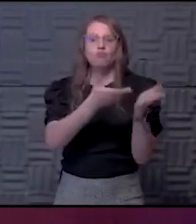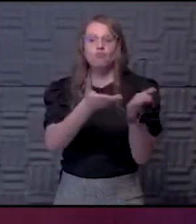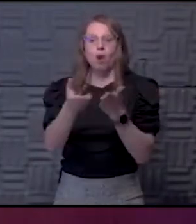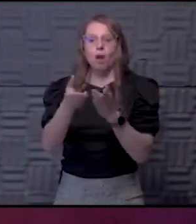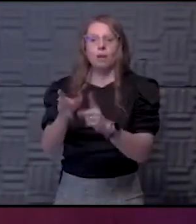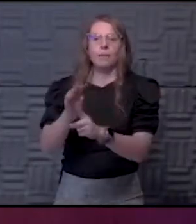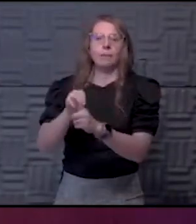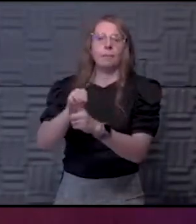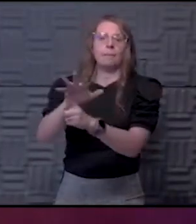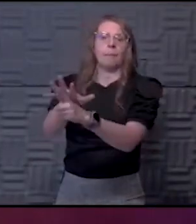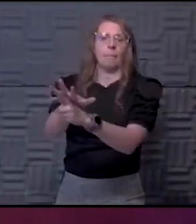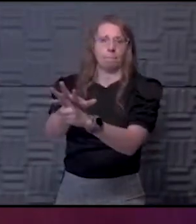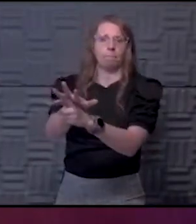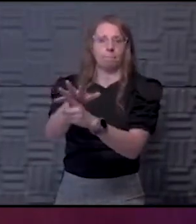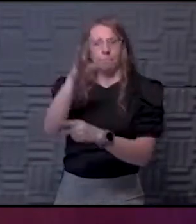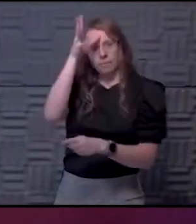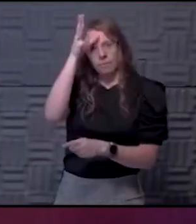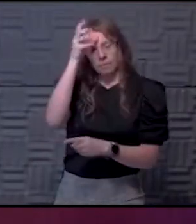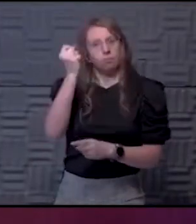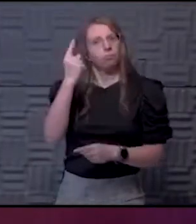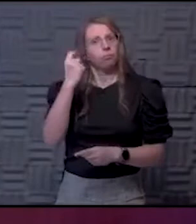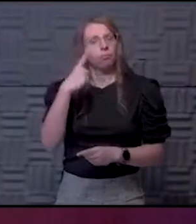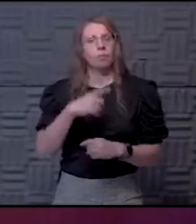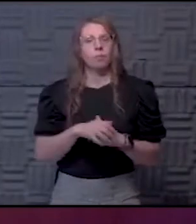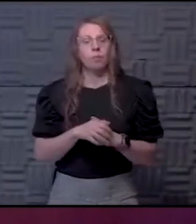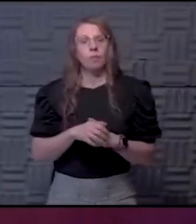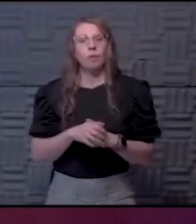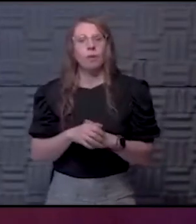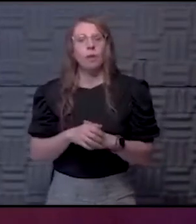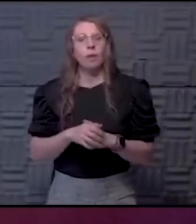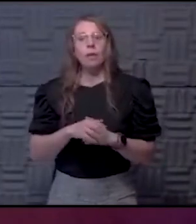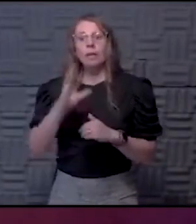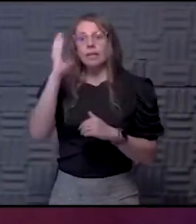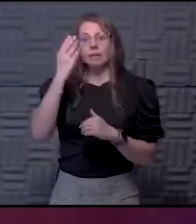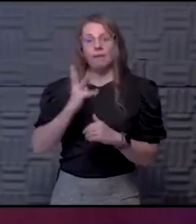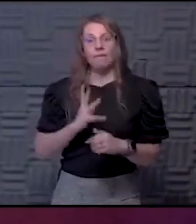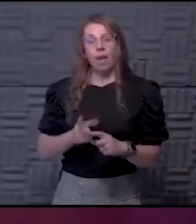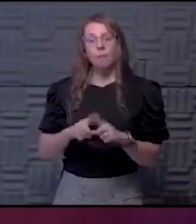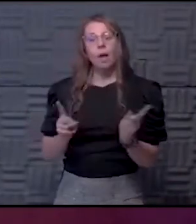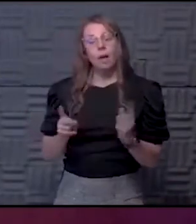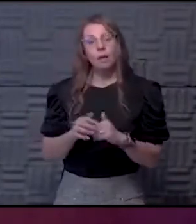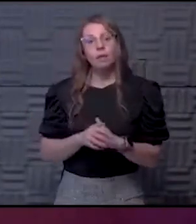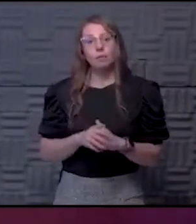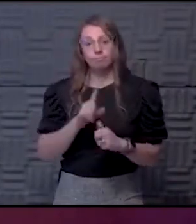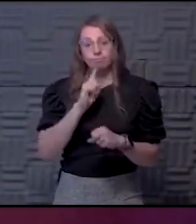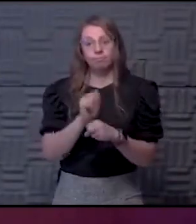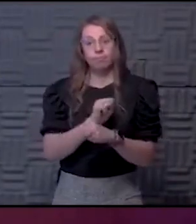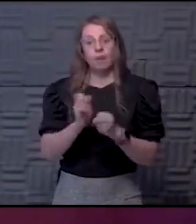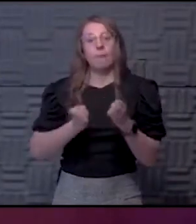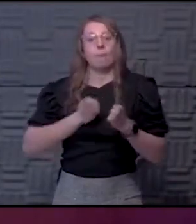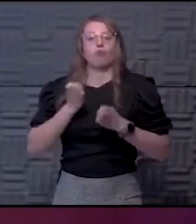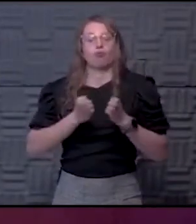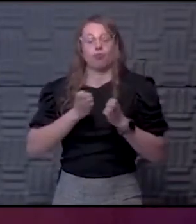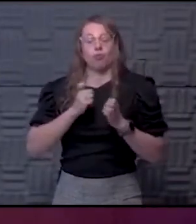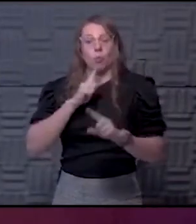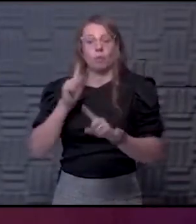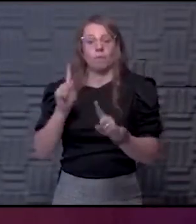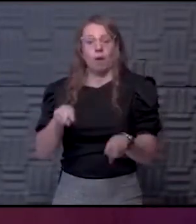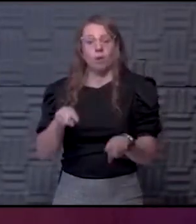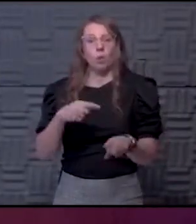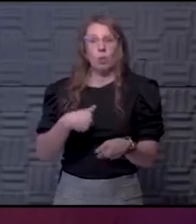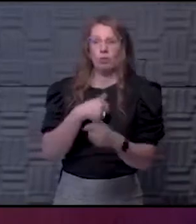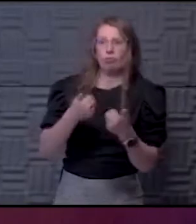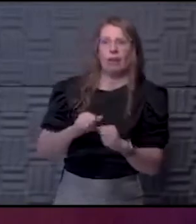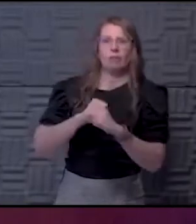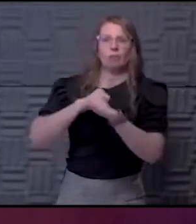although at this point things appear to be just fine, there was a very real emotional response to, we were trying